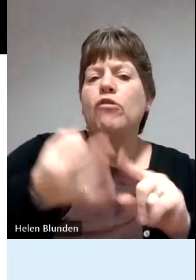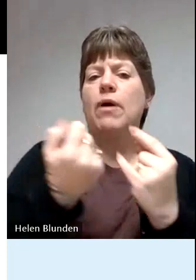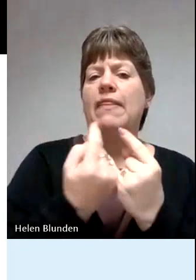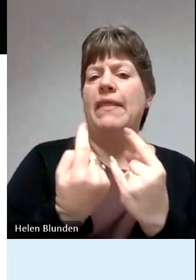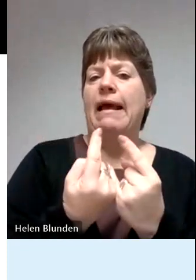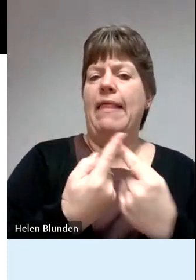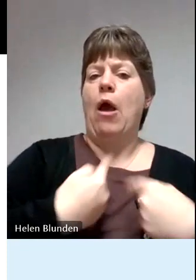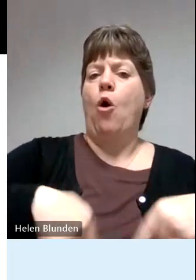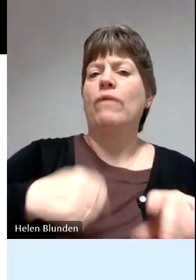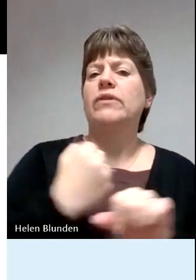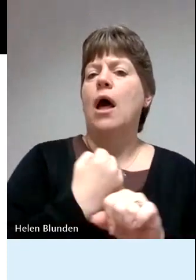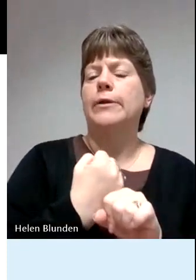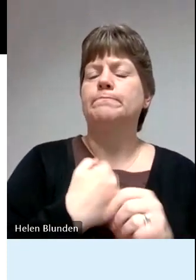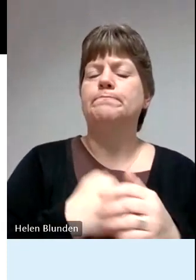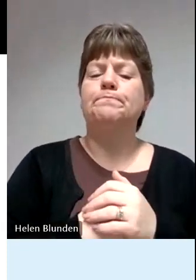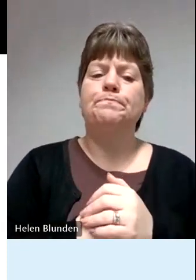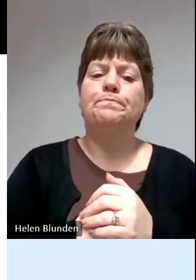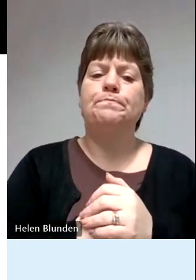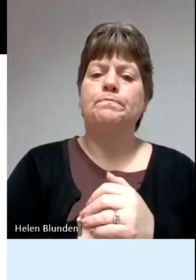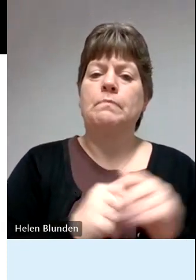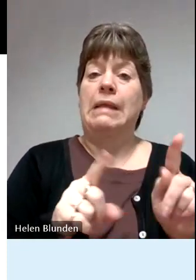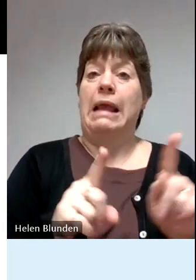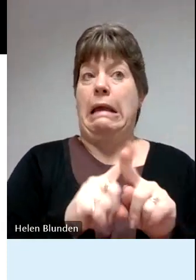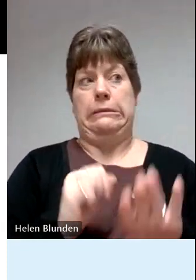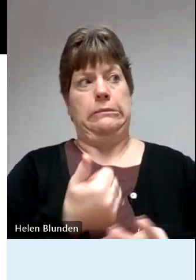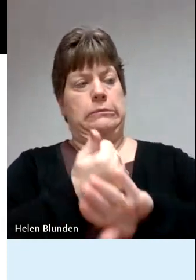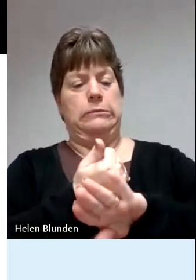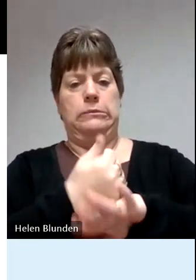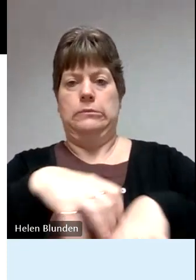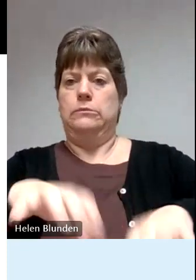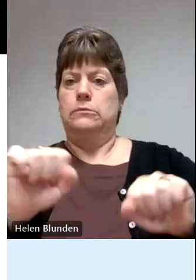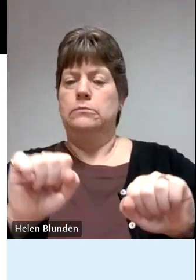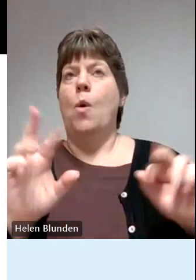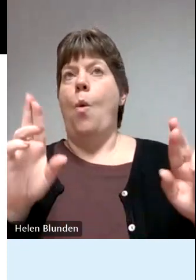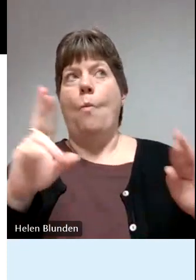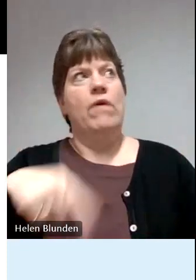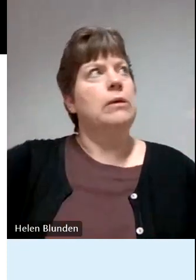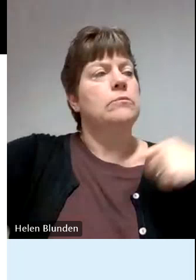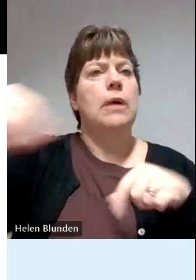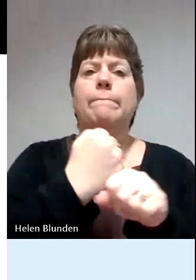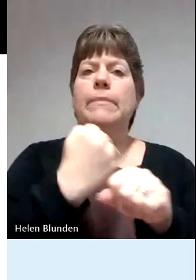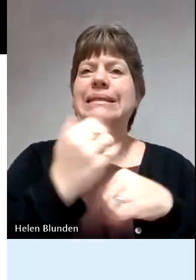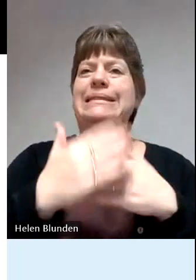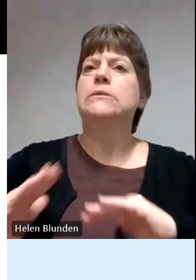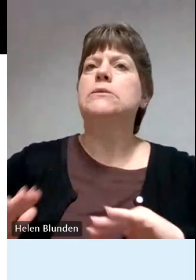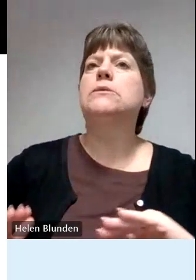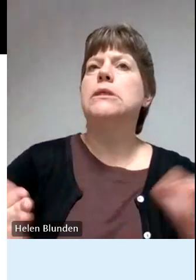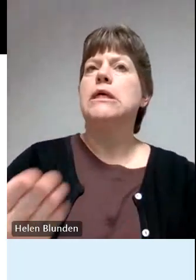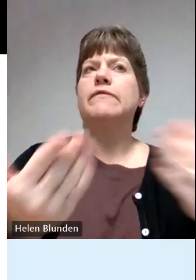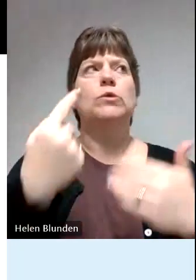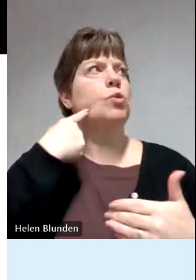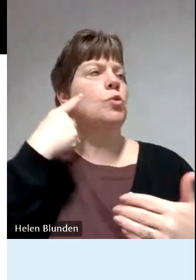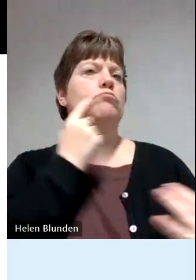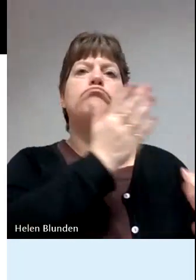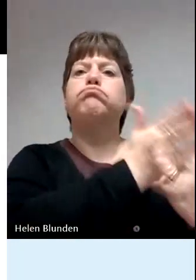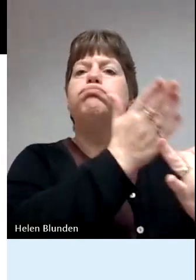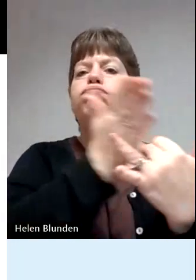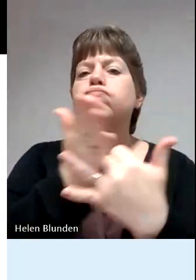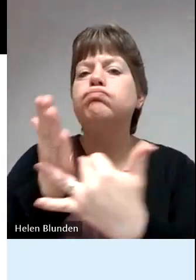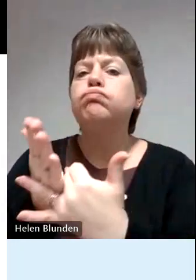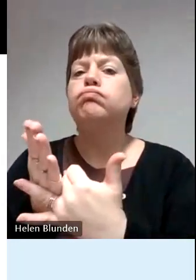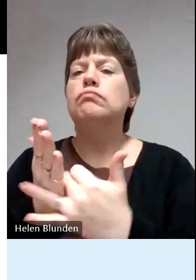we've designed and implemented in terms of hopefully making services easier to access and provide